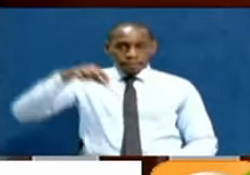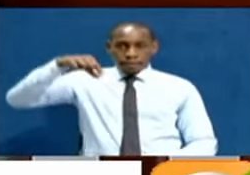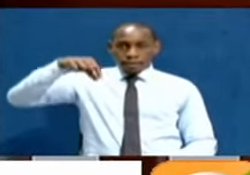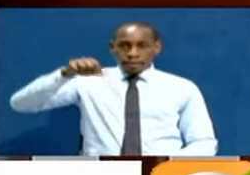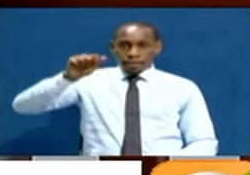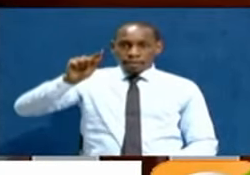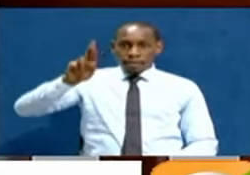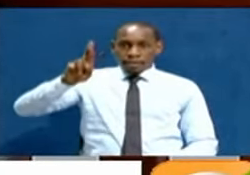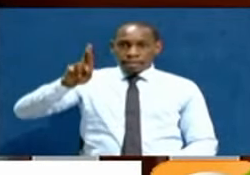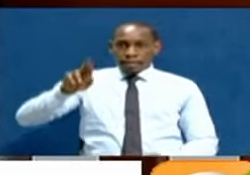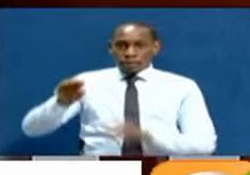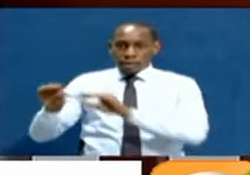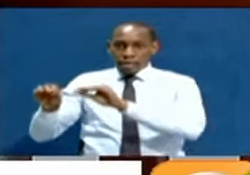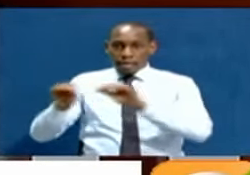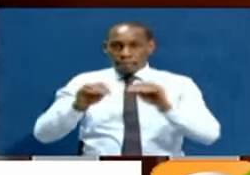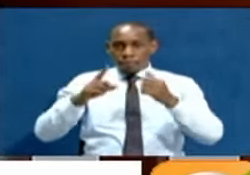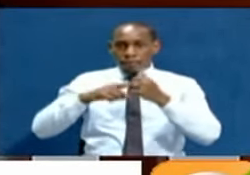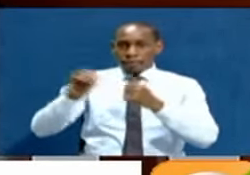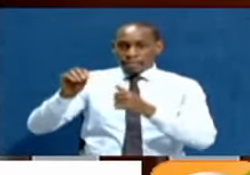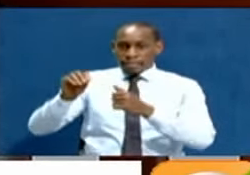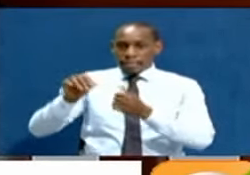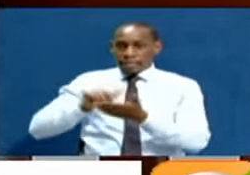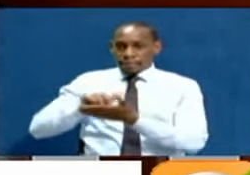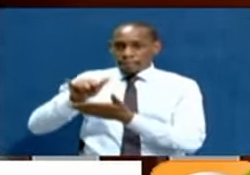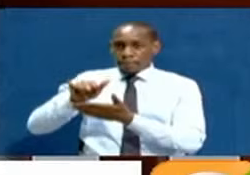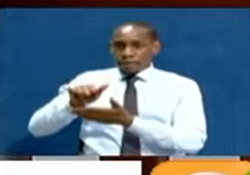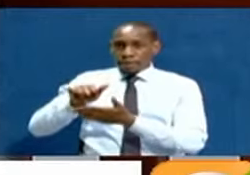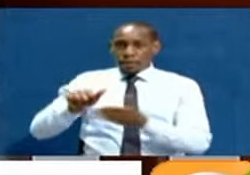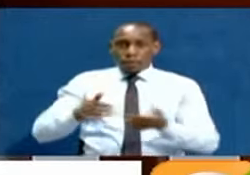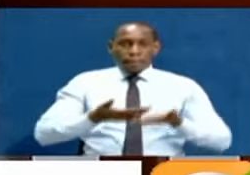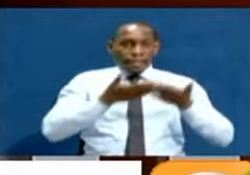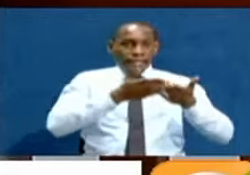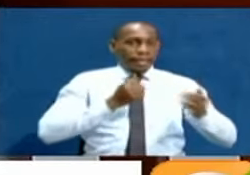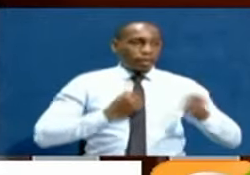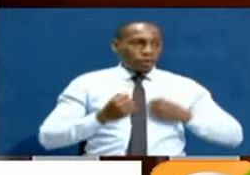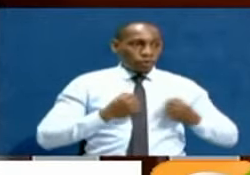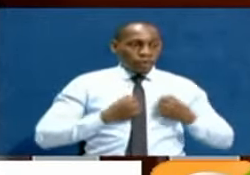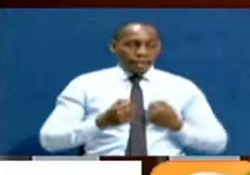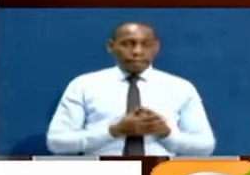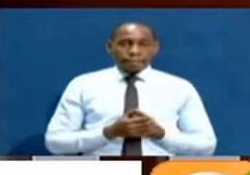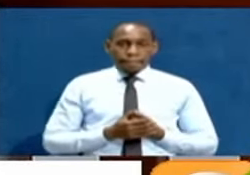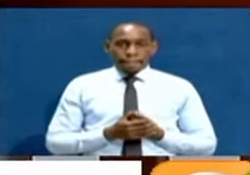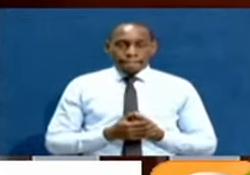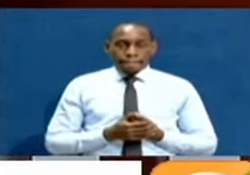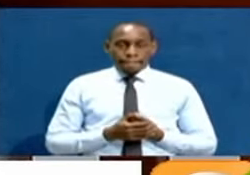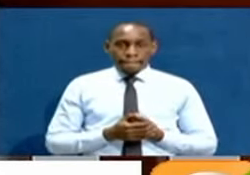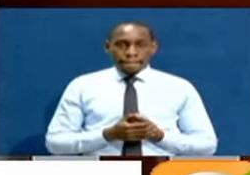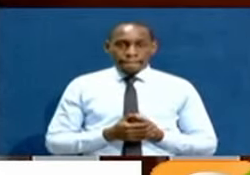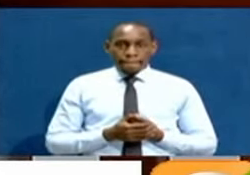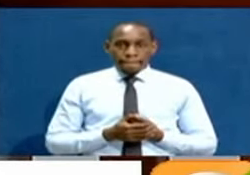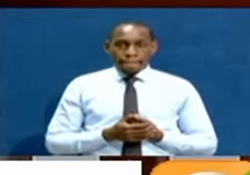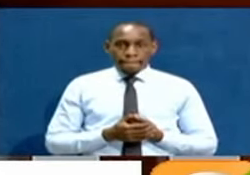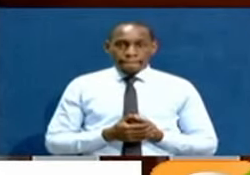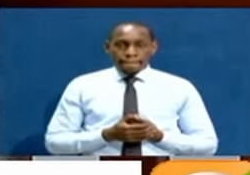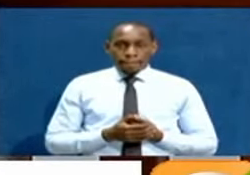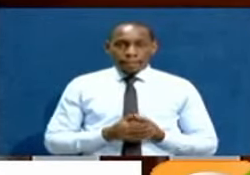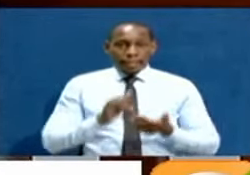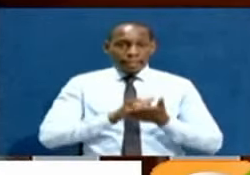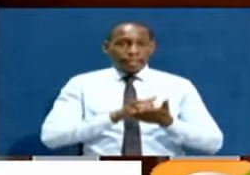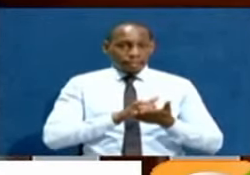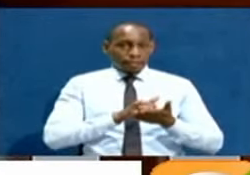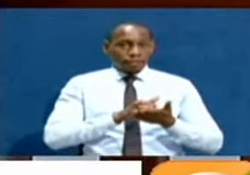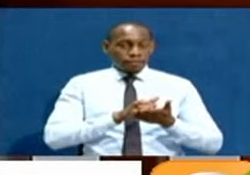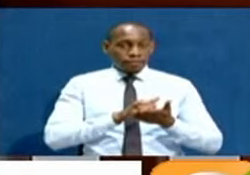were transferring 60 aircraft from Qatar to Rwanda Air. That's phenomenal. That is a big deal